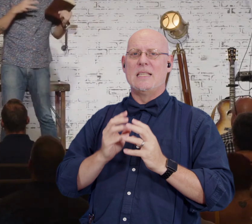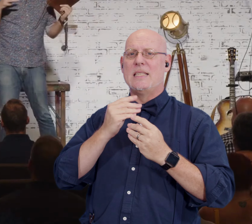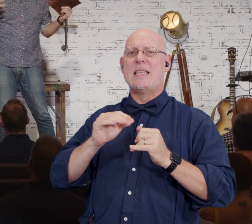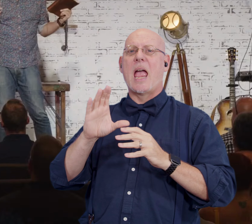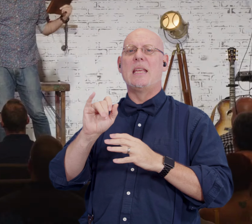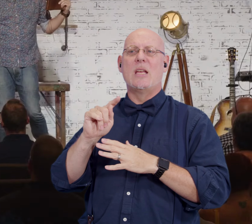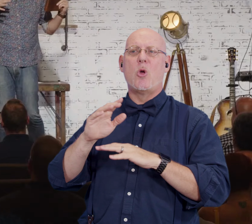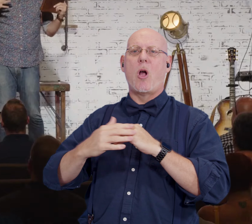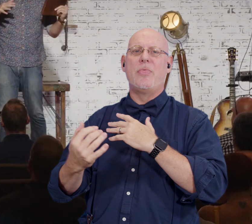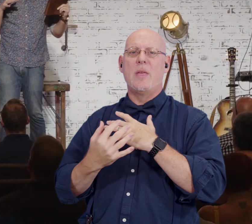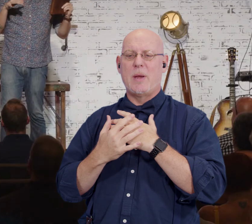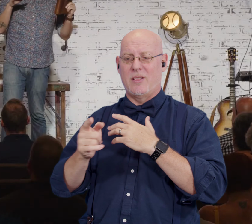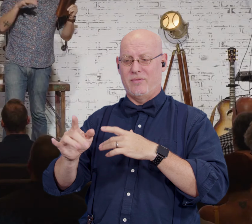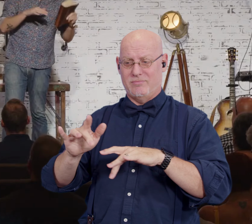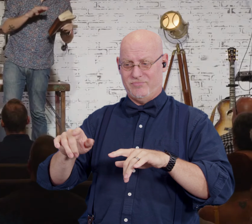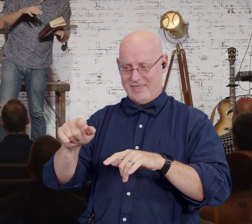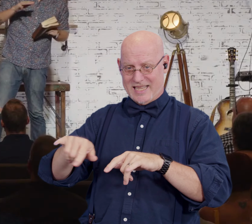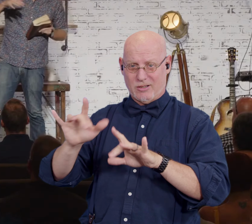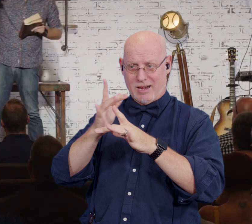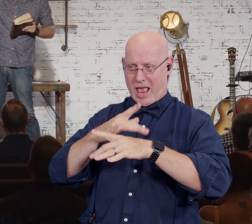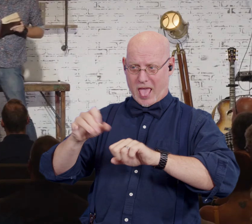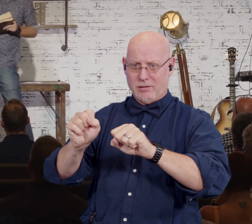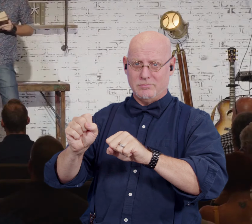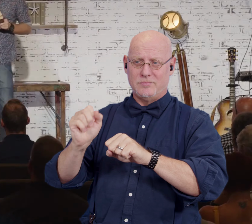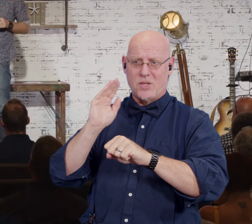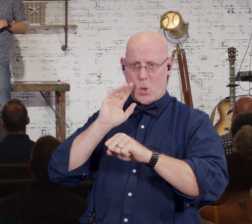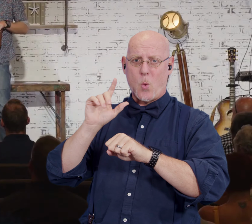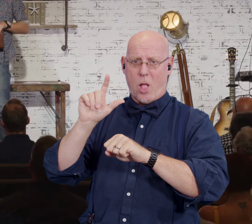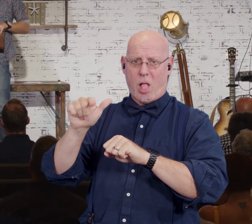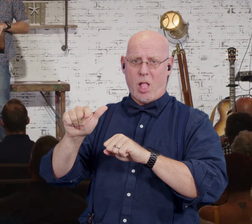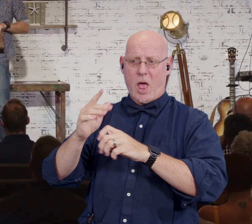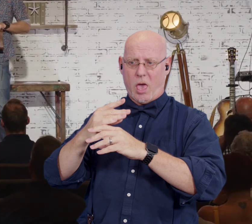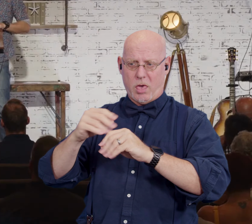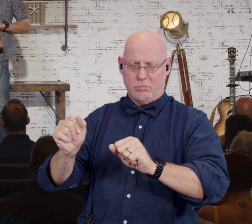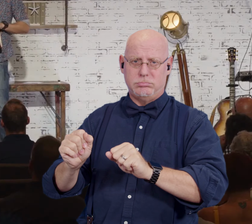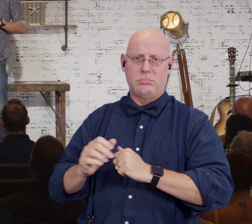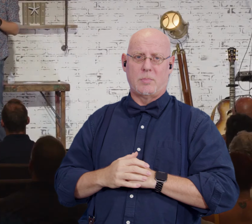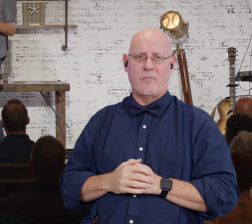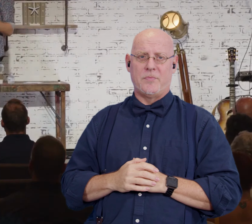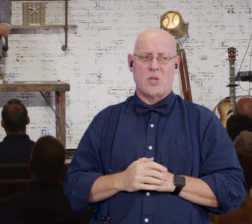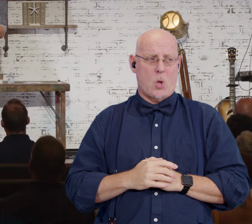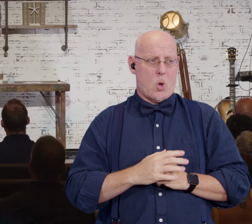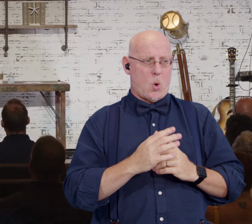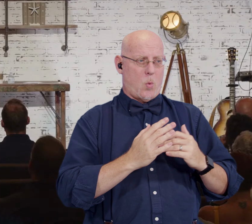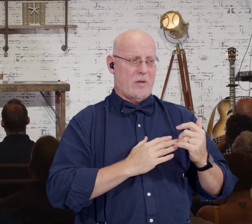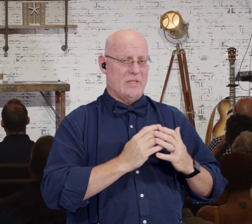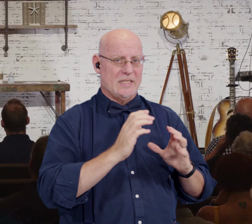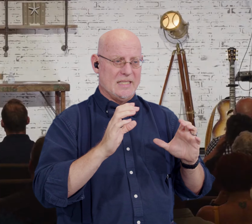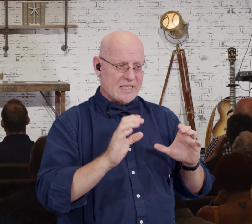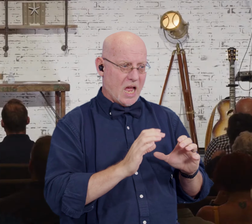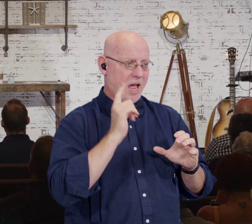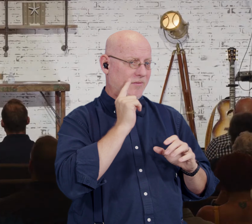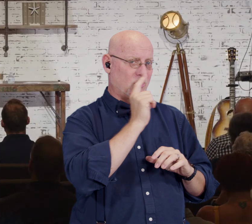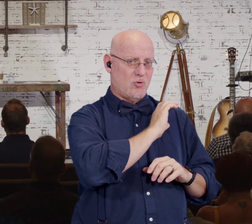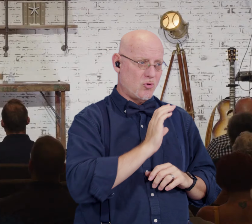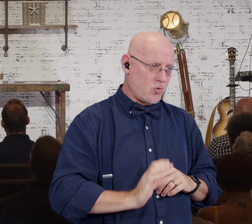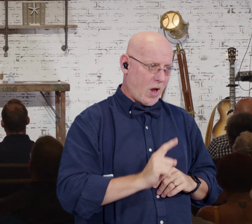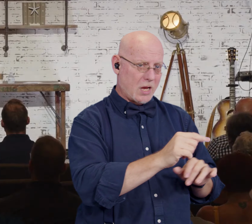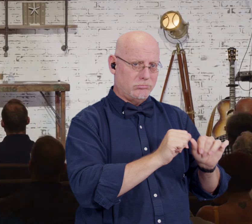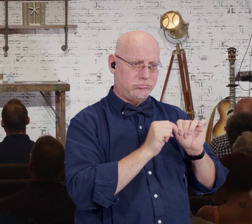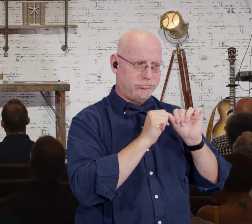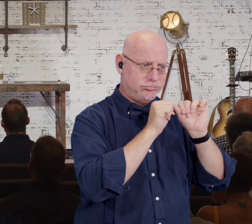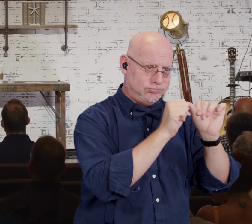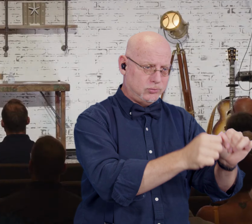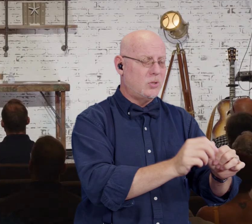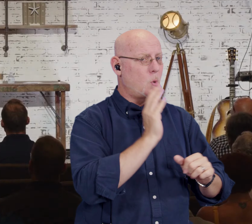sandcastles on the beach. This is going to be no more. This is going to be over eventually. And only what is done, ultimately what is done for Christ,